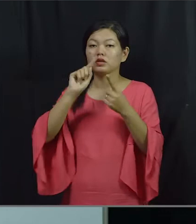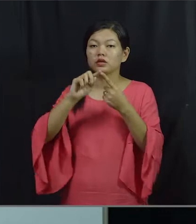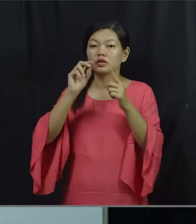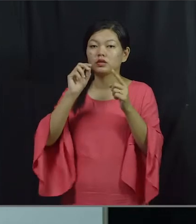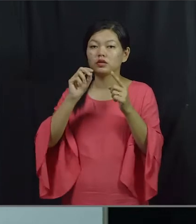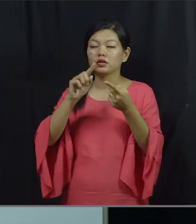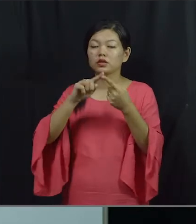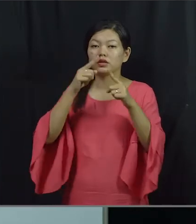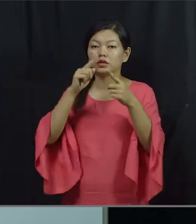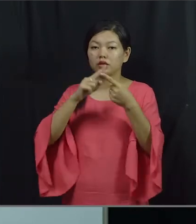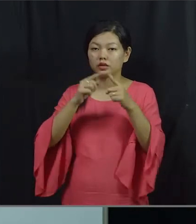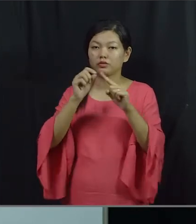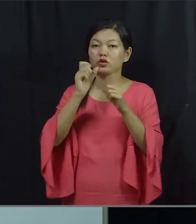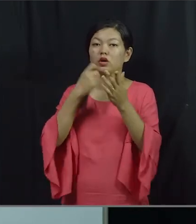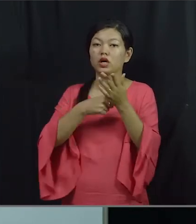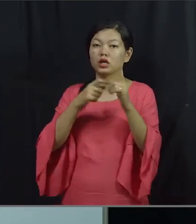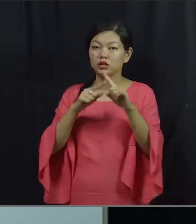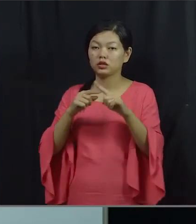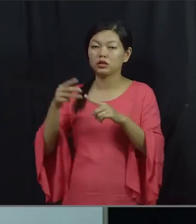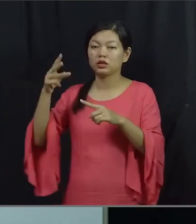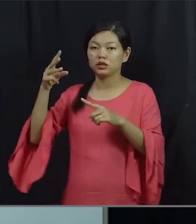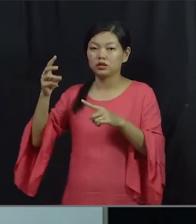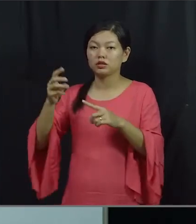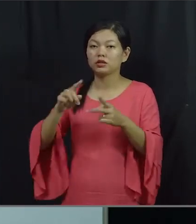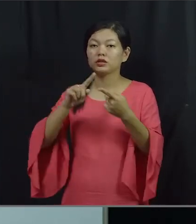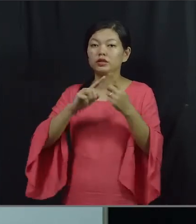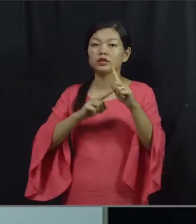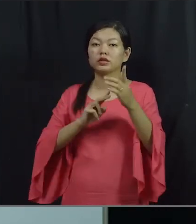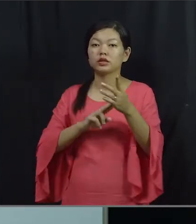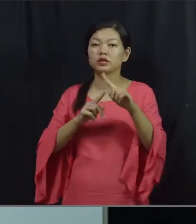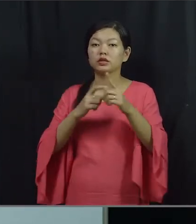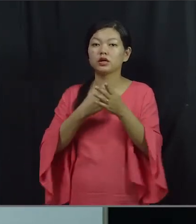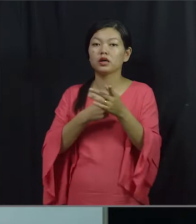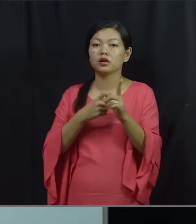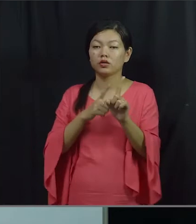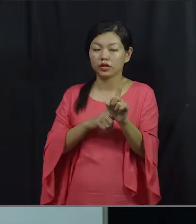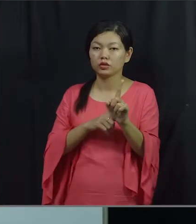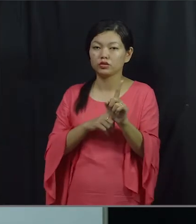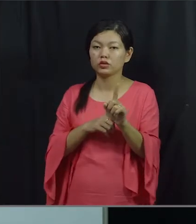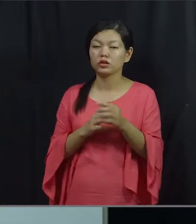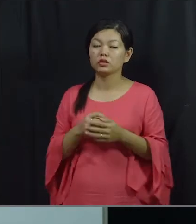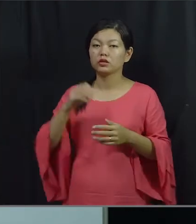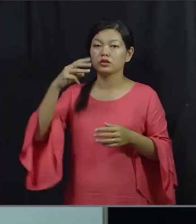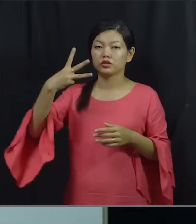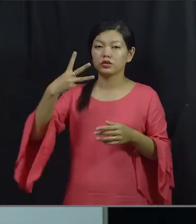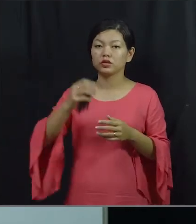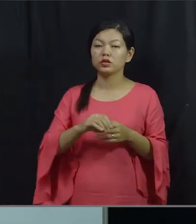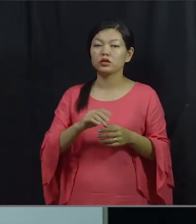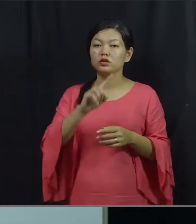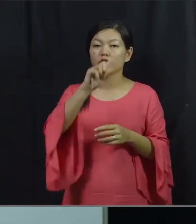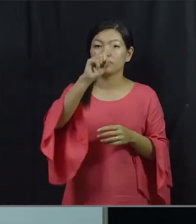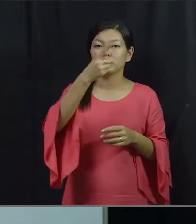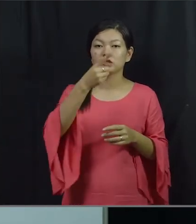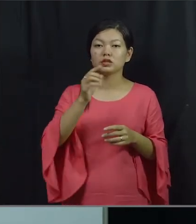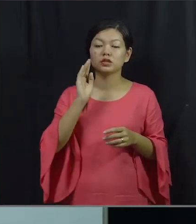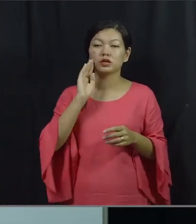is import, export and entry port trade. What is import? When a businessman buys some goods from the other country, isn't